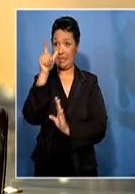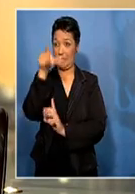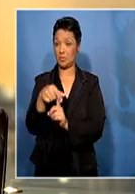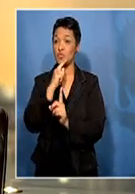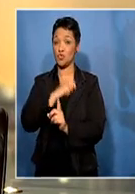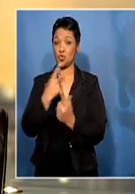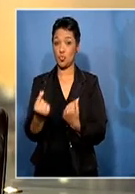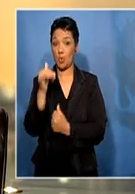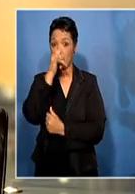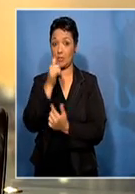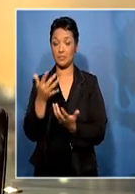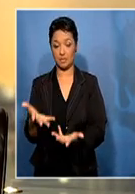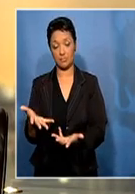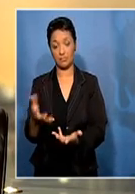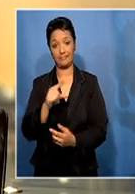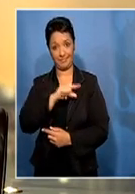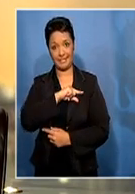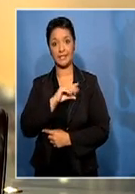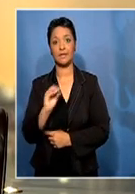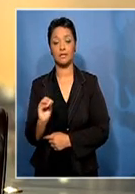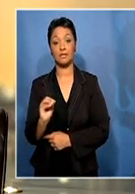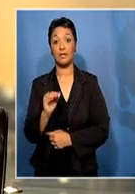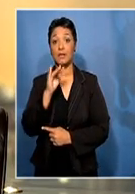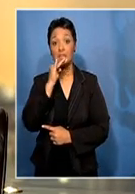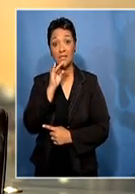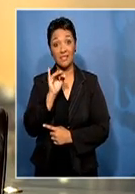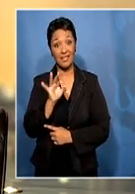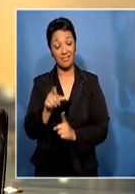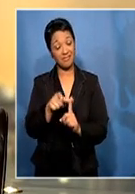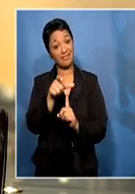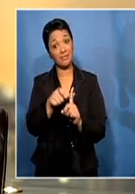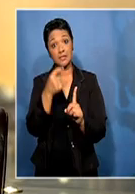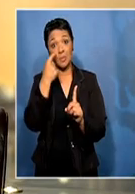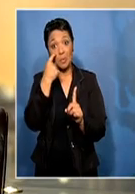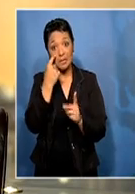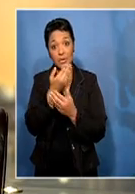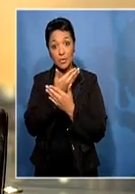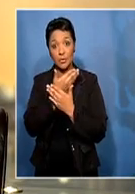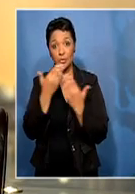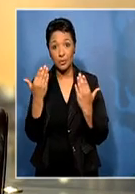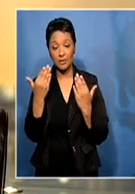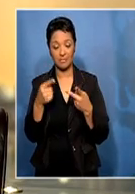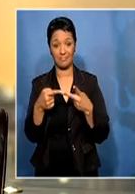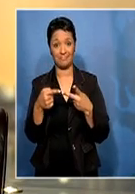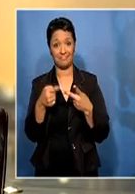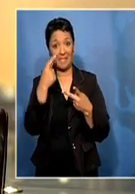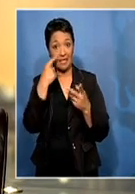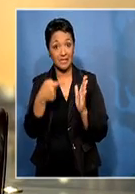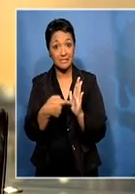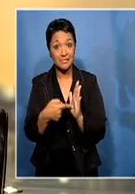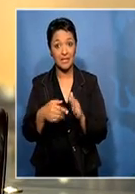alleged perpetrator is guilty. So if there is there are no witnesses and there's no